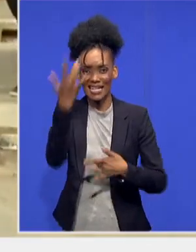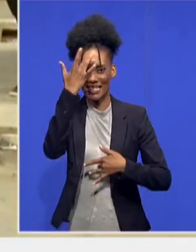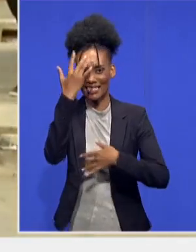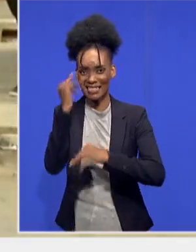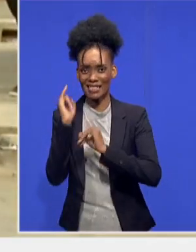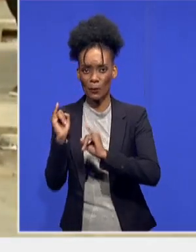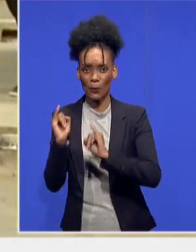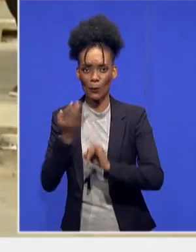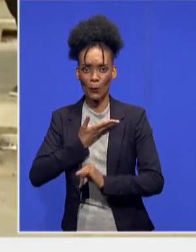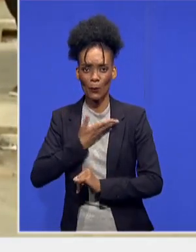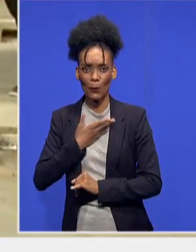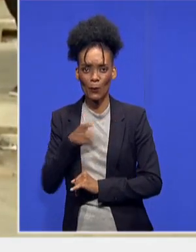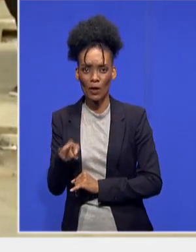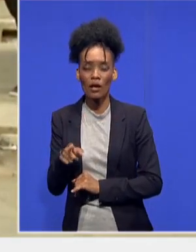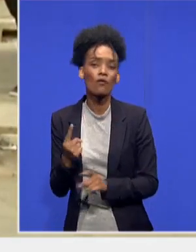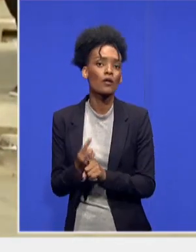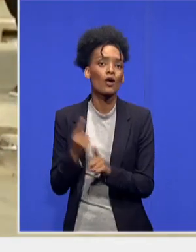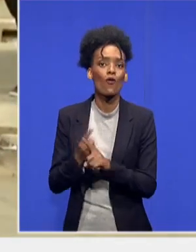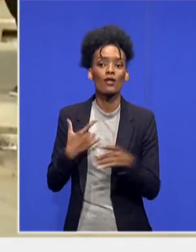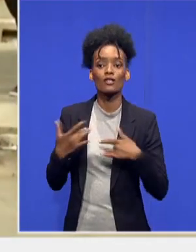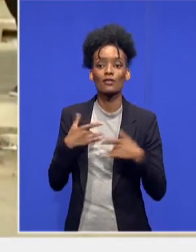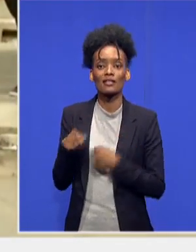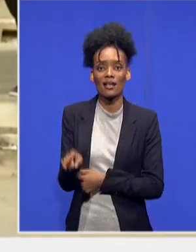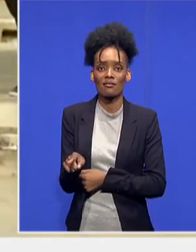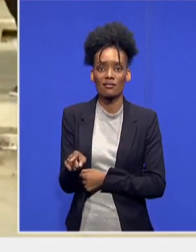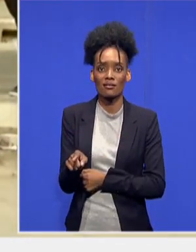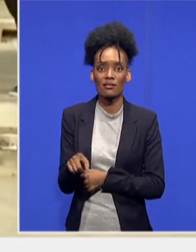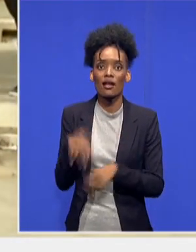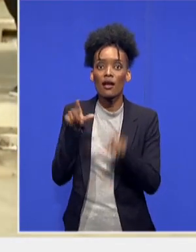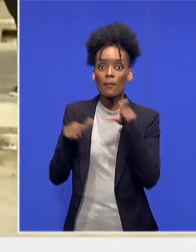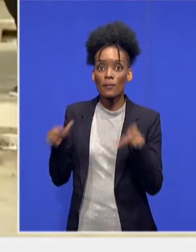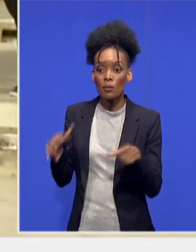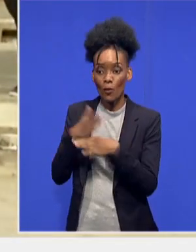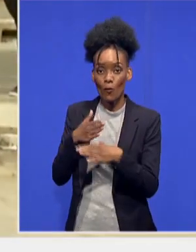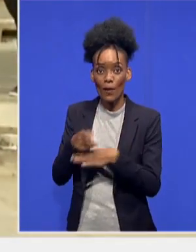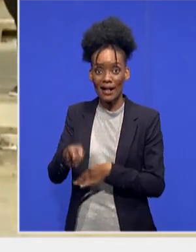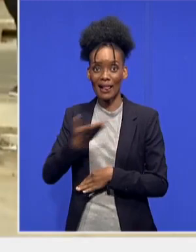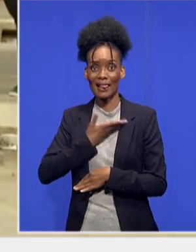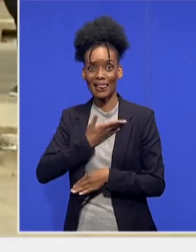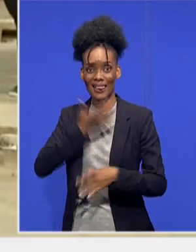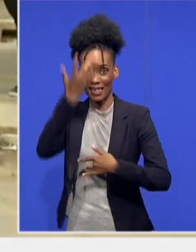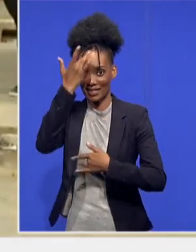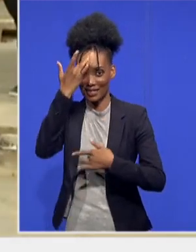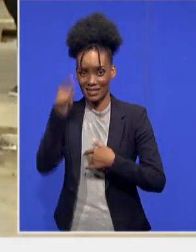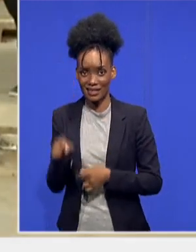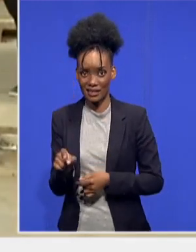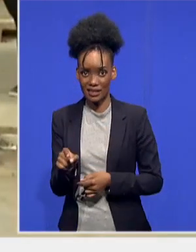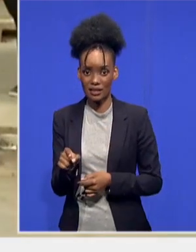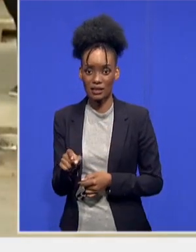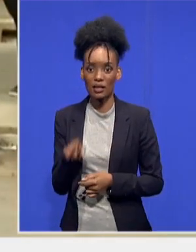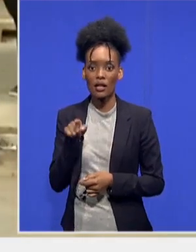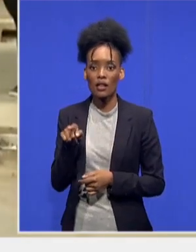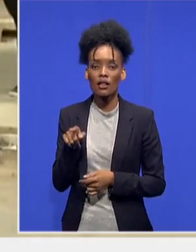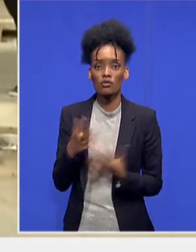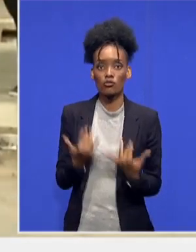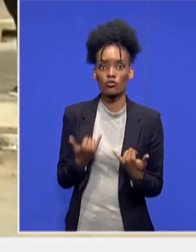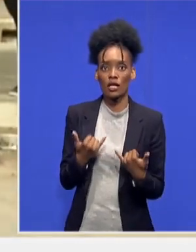whenever we come to the hospital. People that were working in the intensive care unit were forcibly evacuated